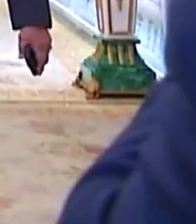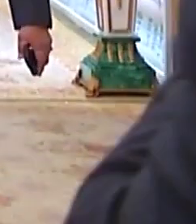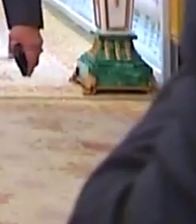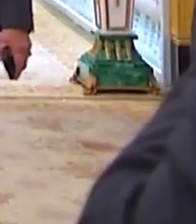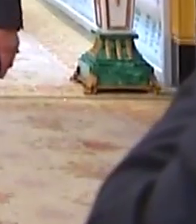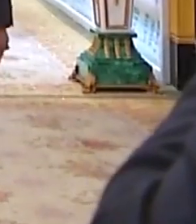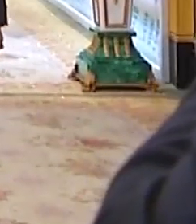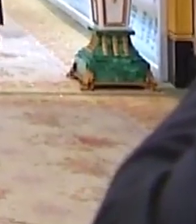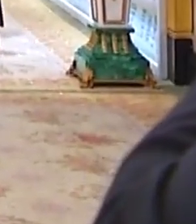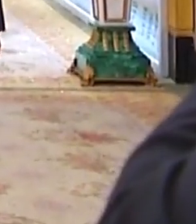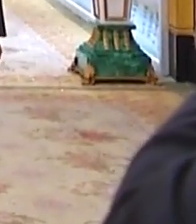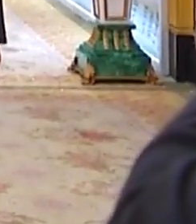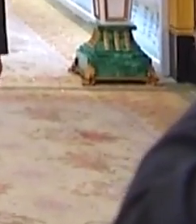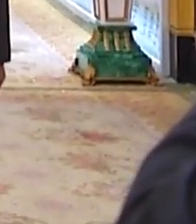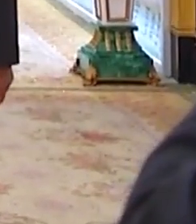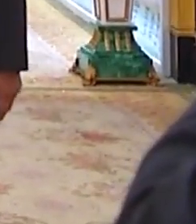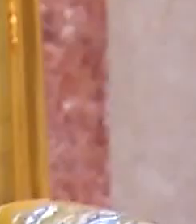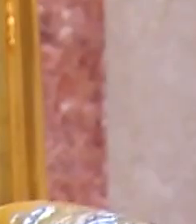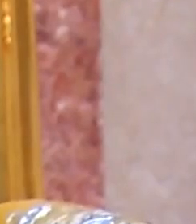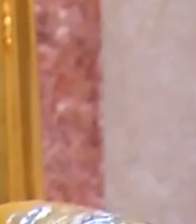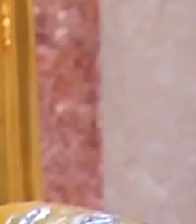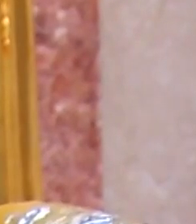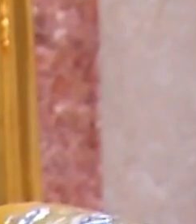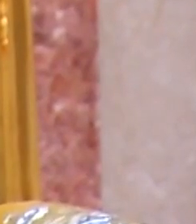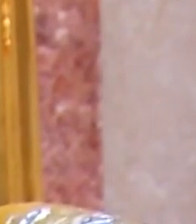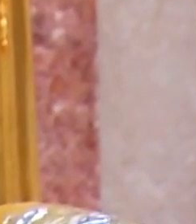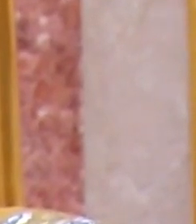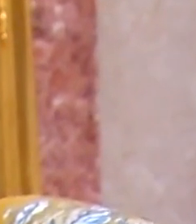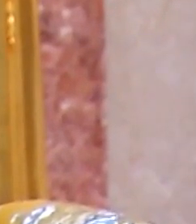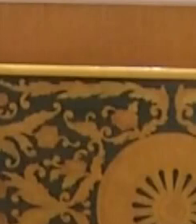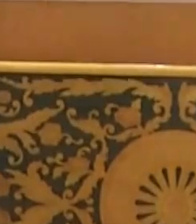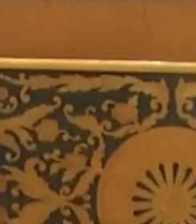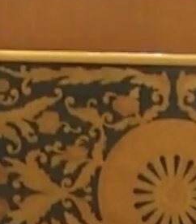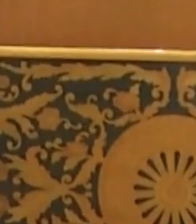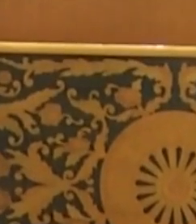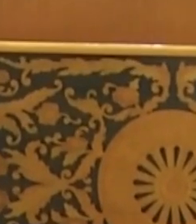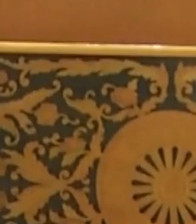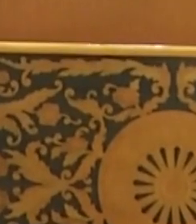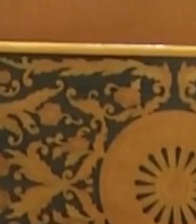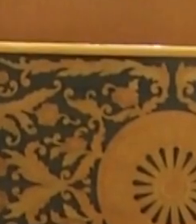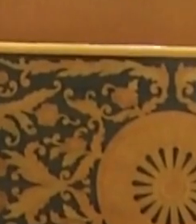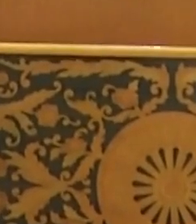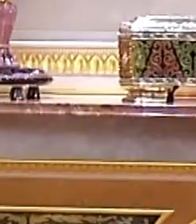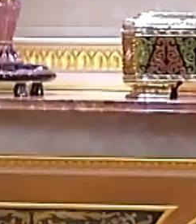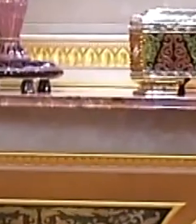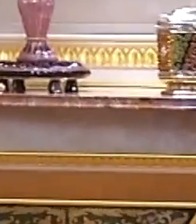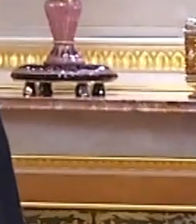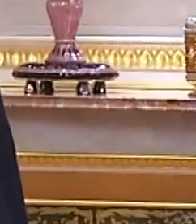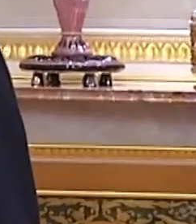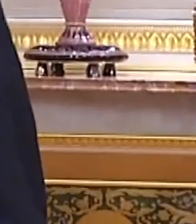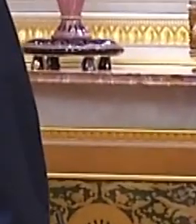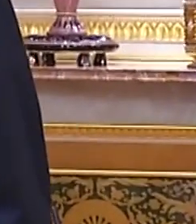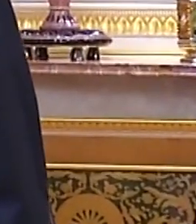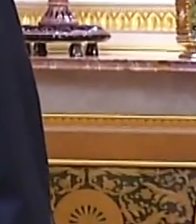our resilience in an era of disruption and uncertainty.